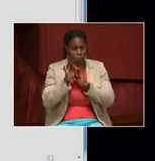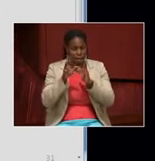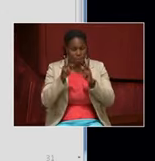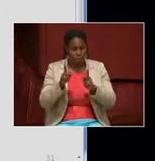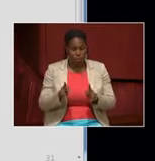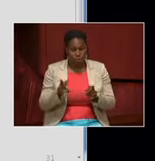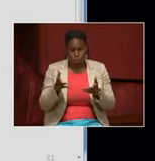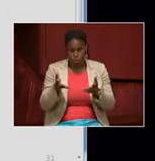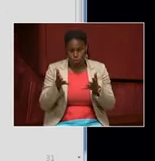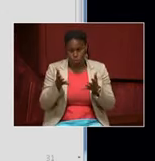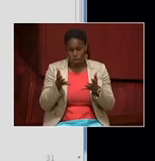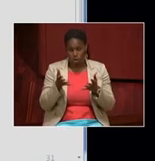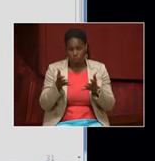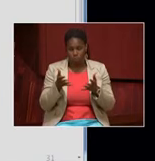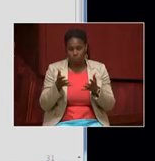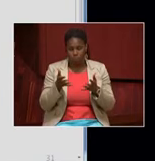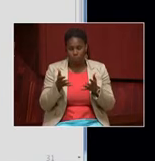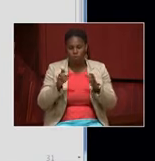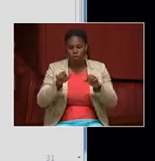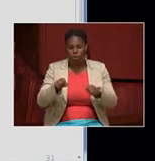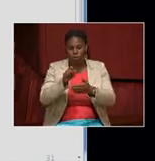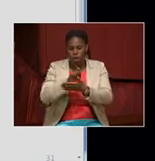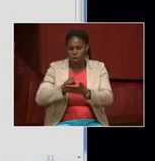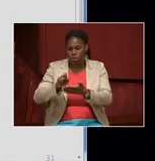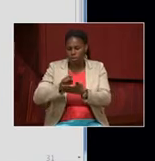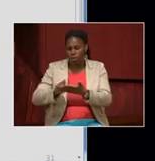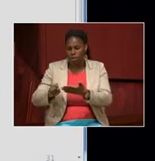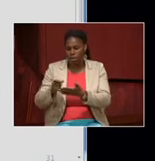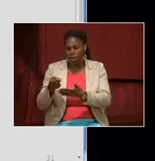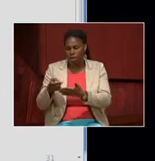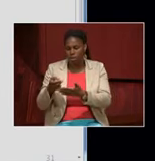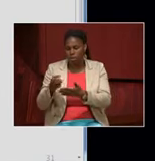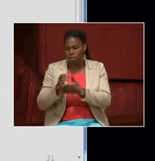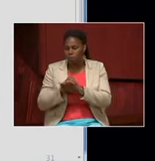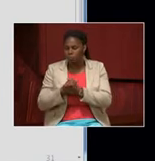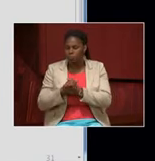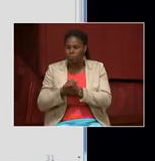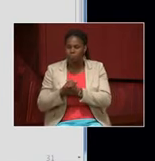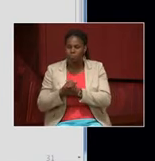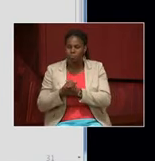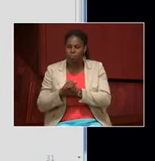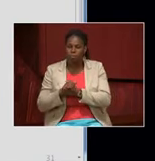you wish, then you can write down the manifest header